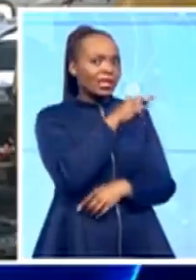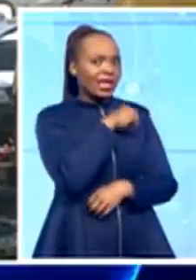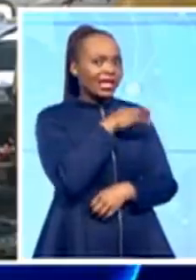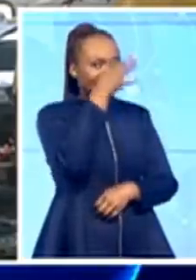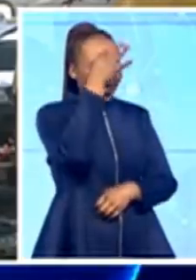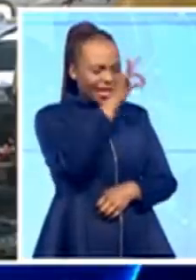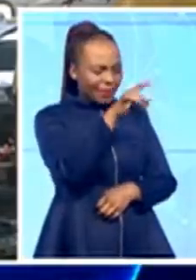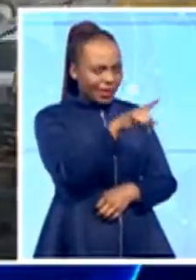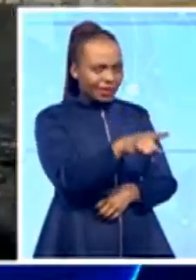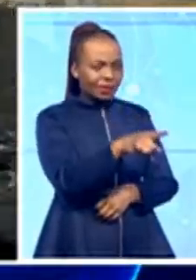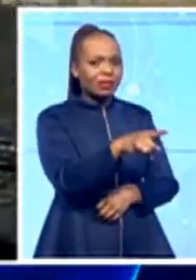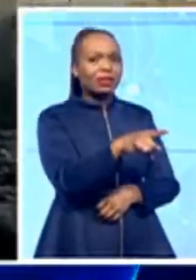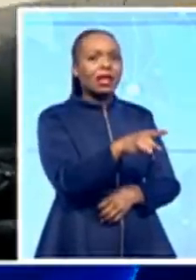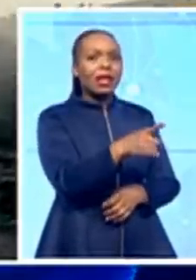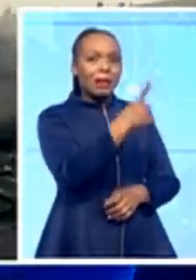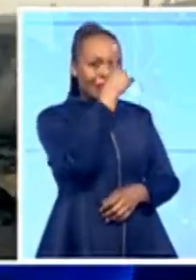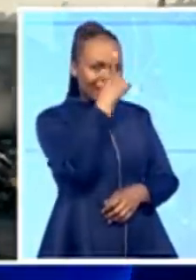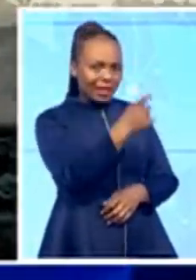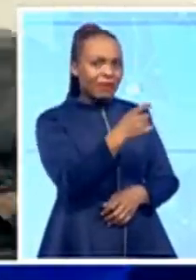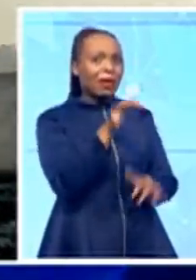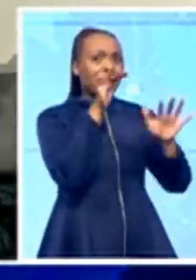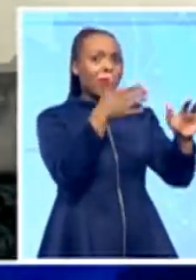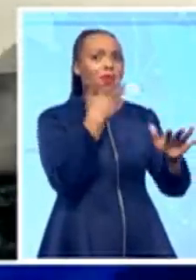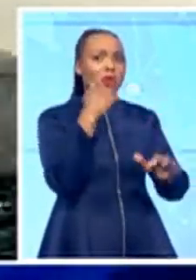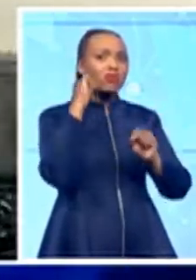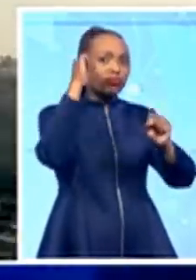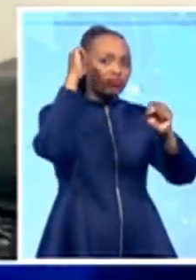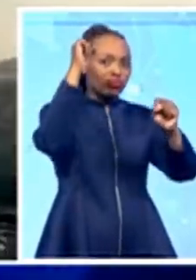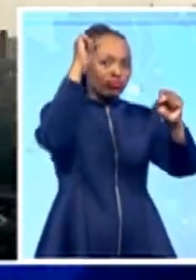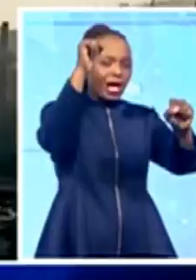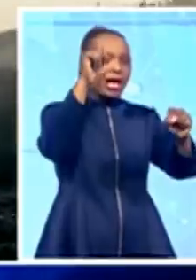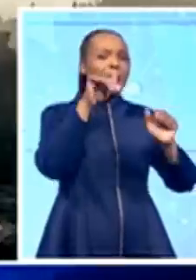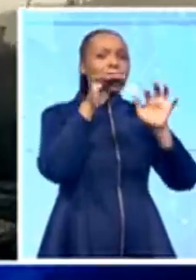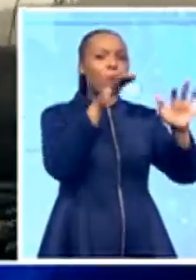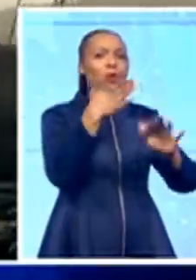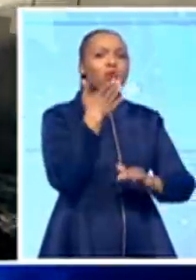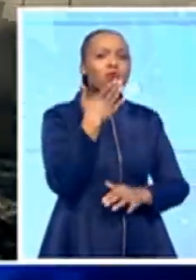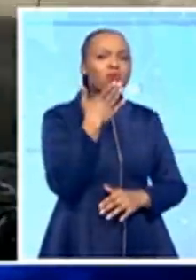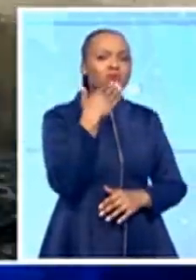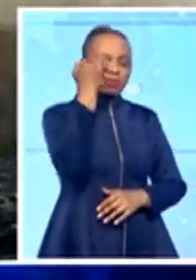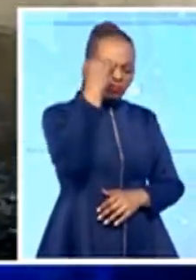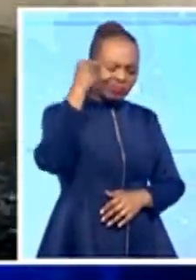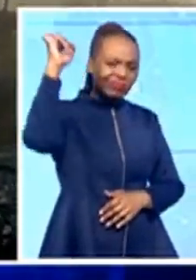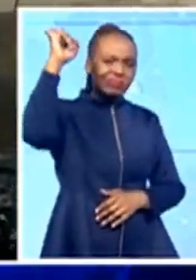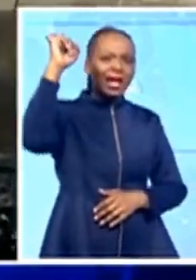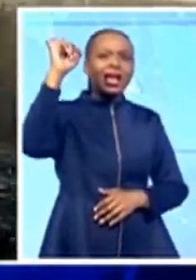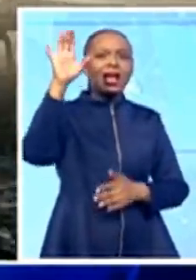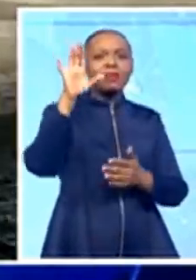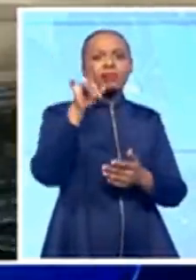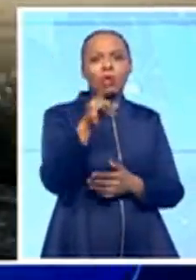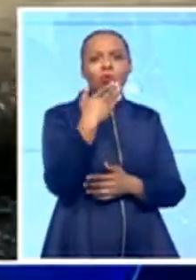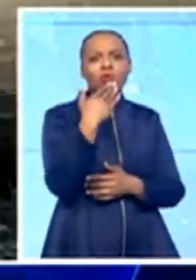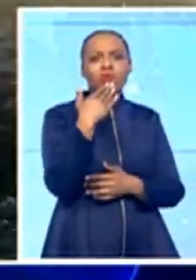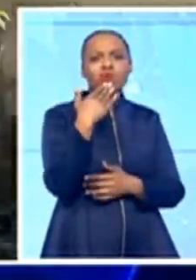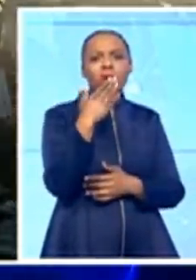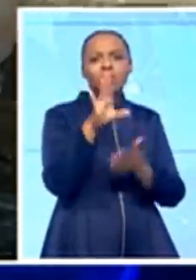those behind the protests are people that are opposed to the incarceration of former President of the Republic, His Excellency Jacob